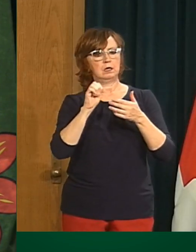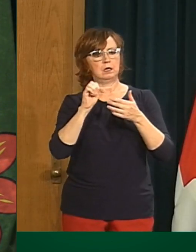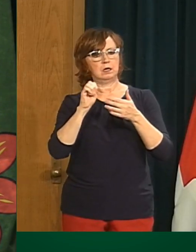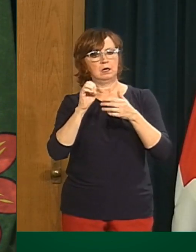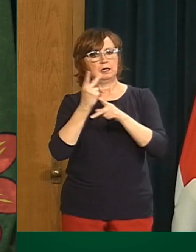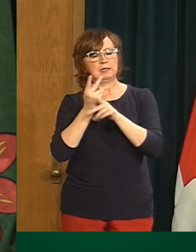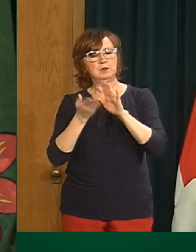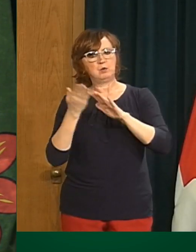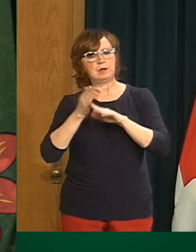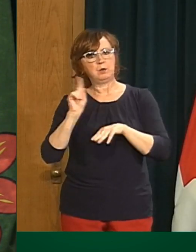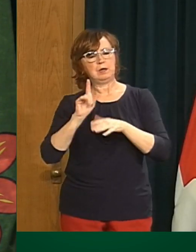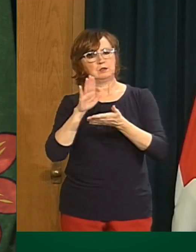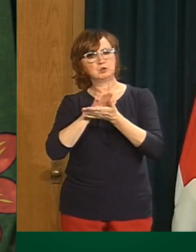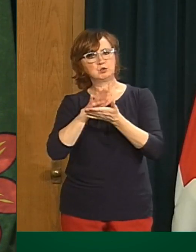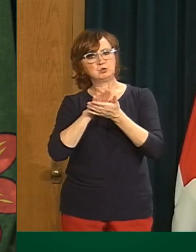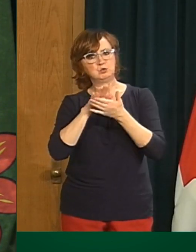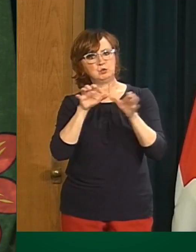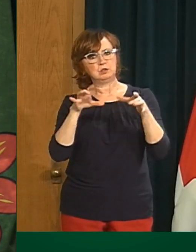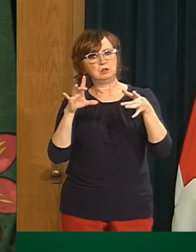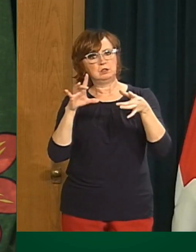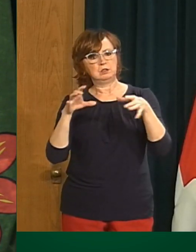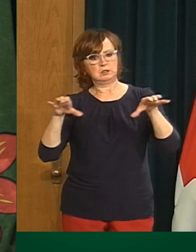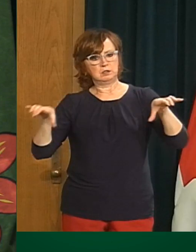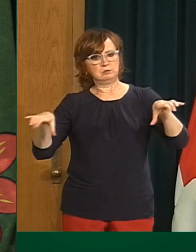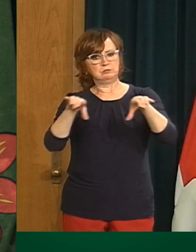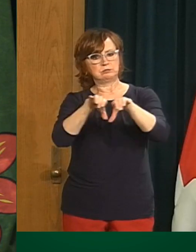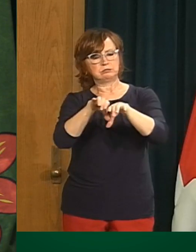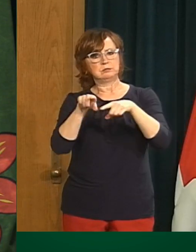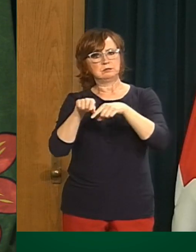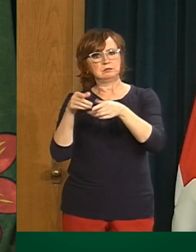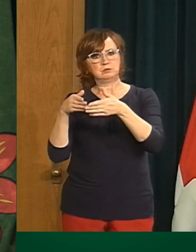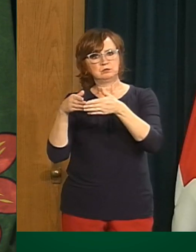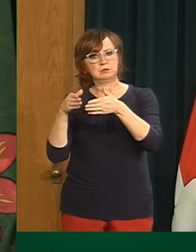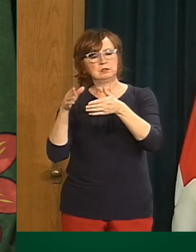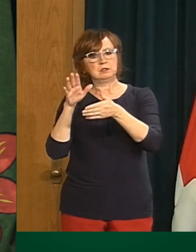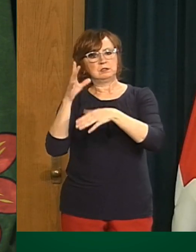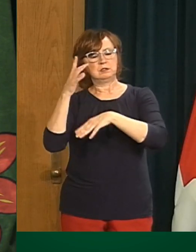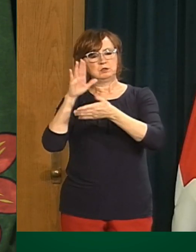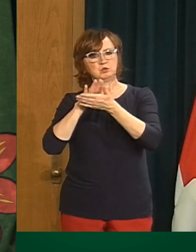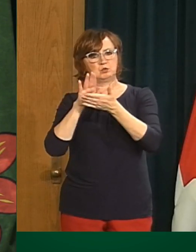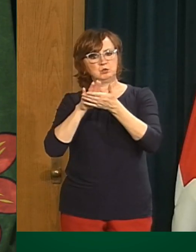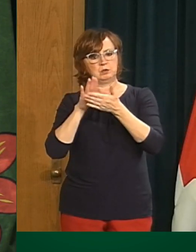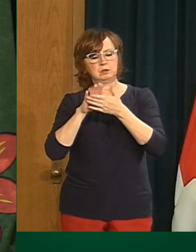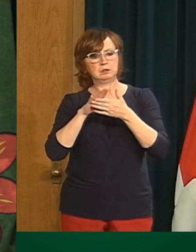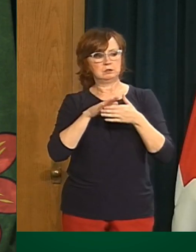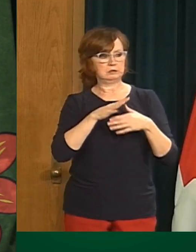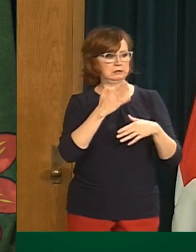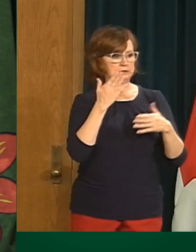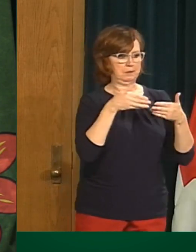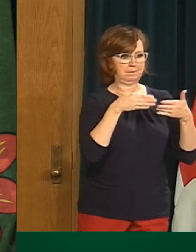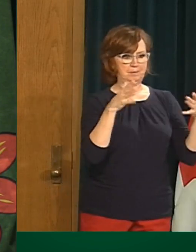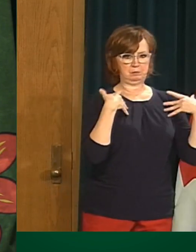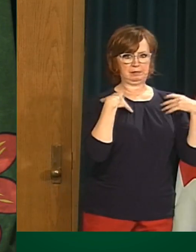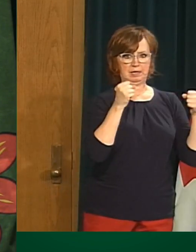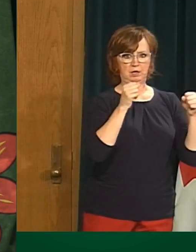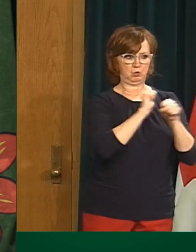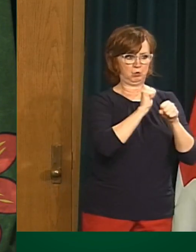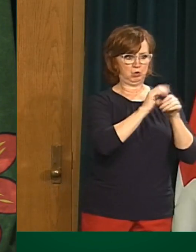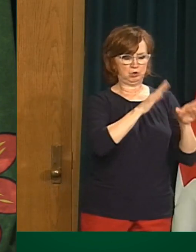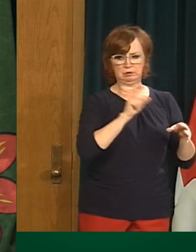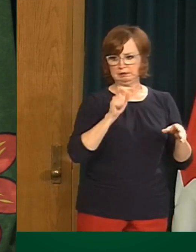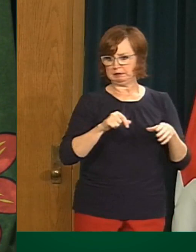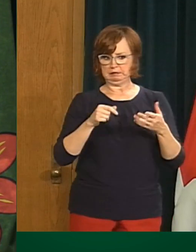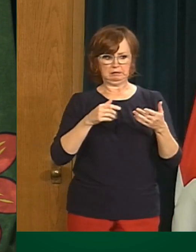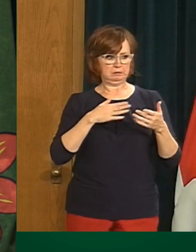operate our school-based daycares for the public health service employees that may need care, as well as essential